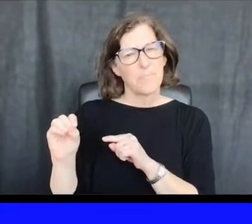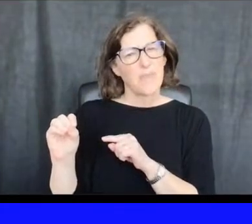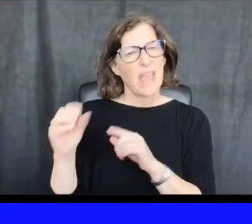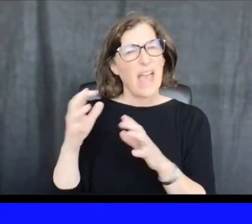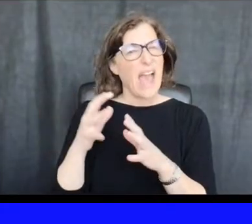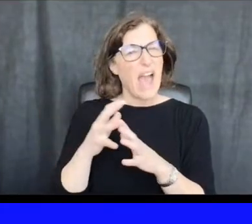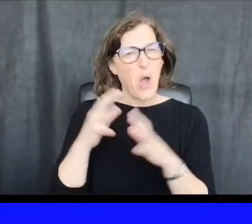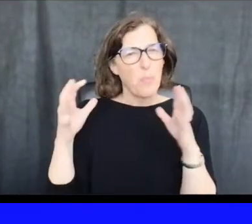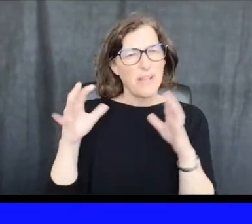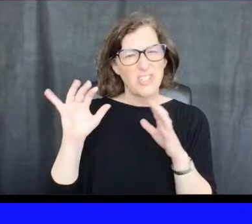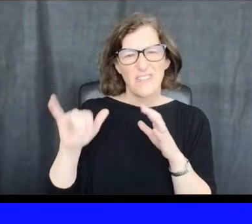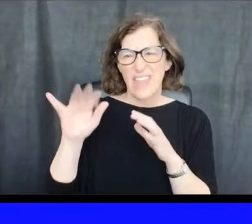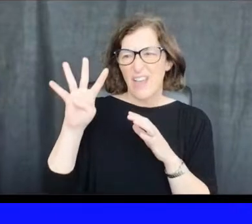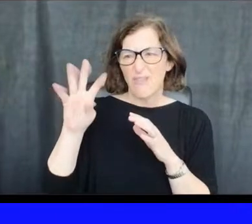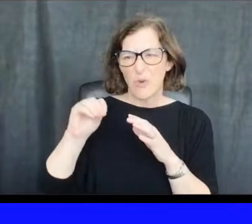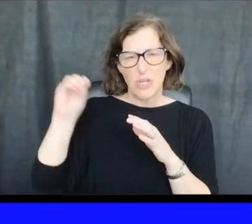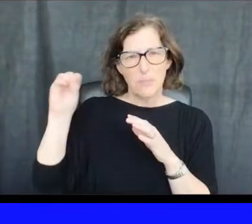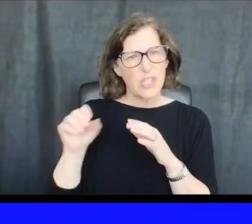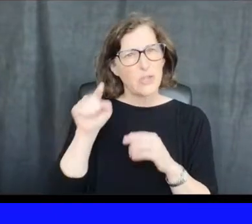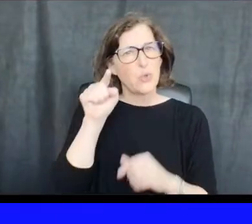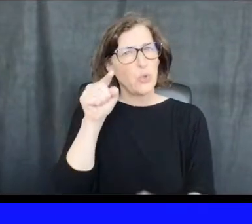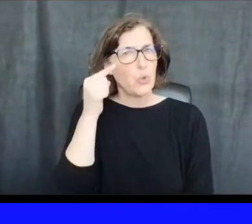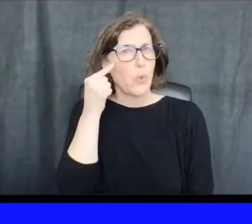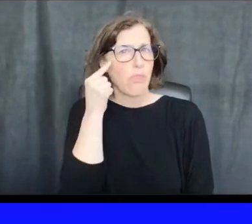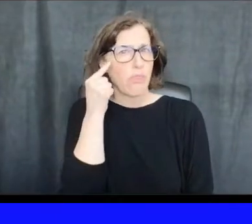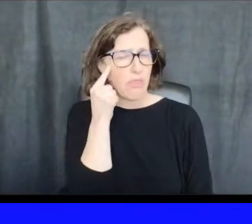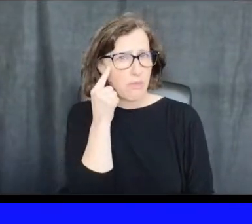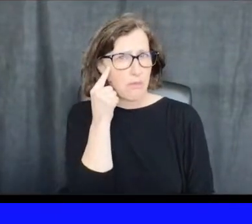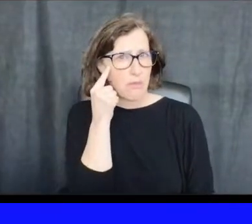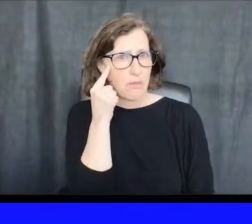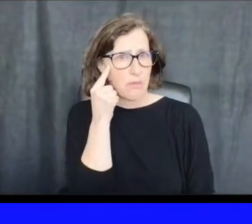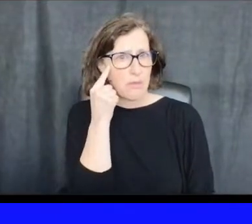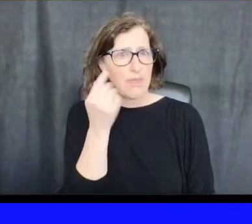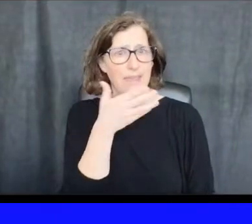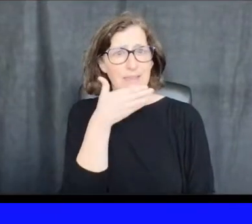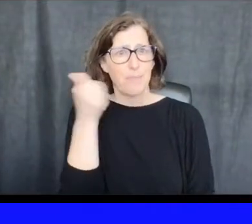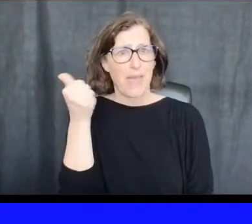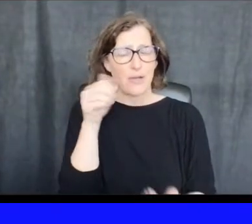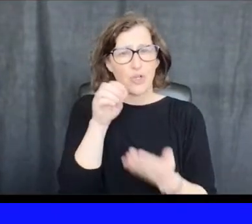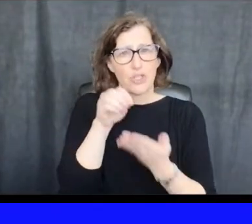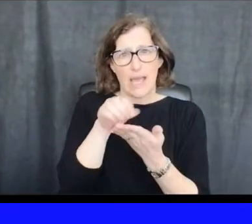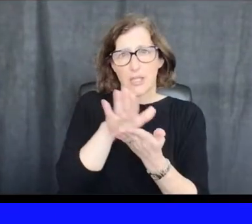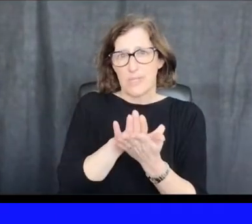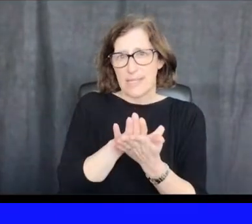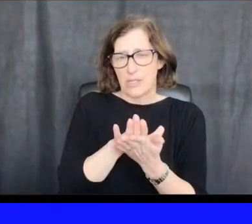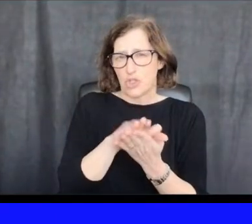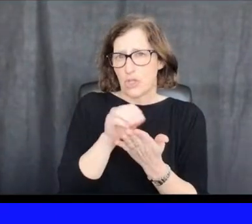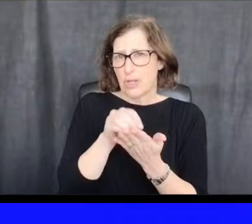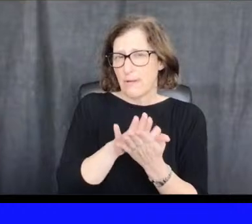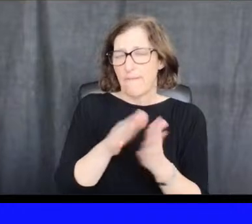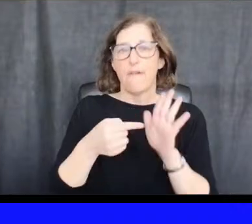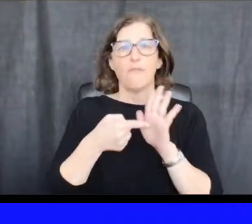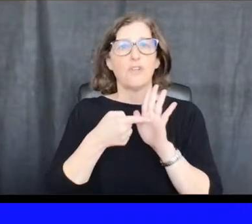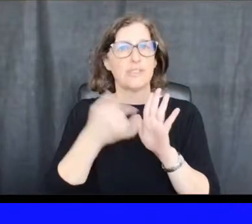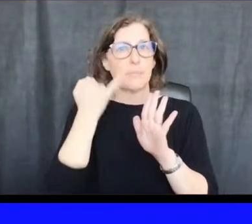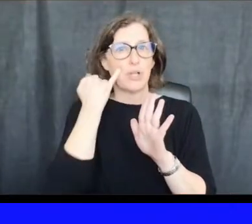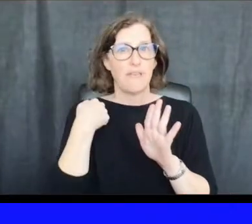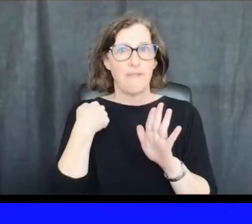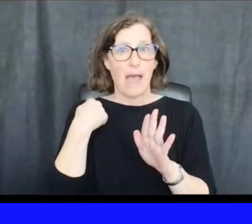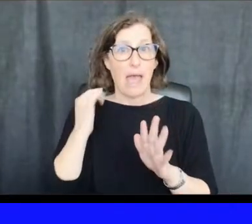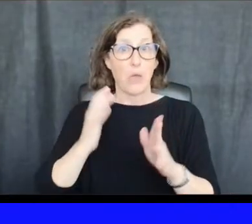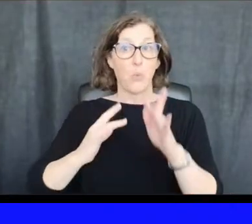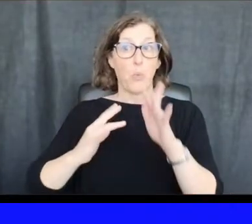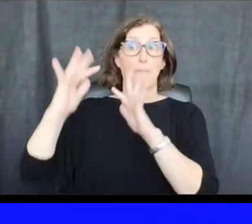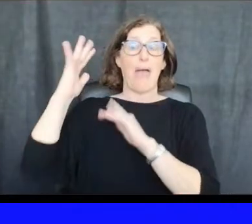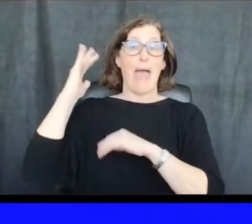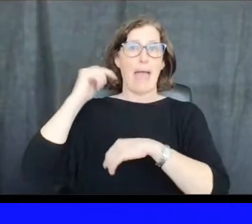truly becoming more complex? I'm not totally clear because I was hearing different things over the last few minutes. It's